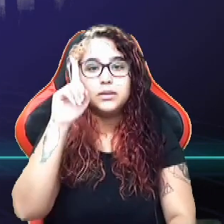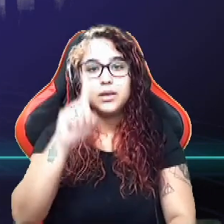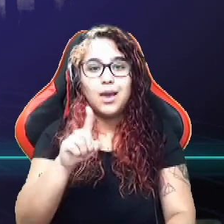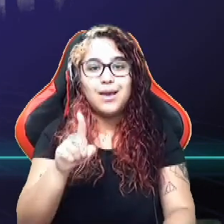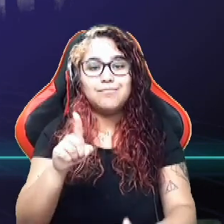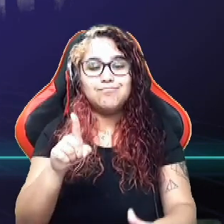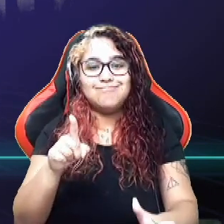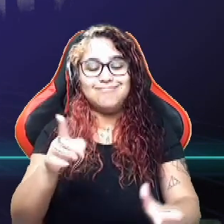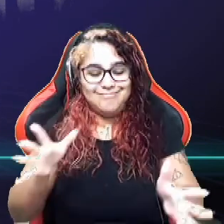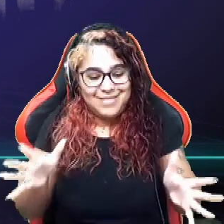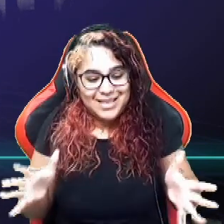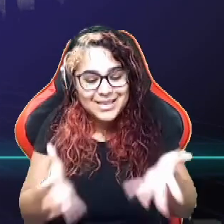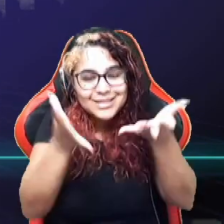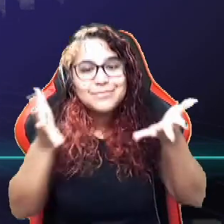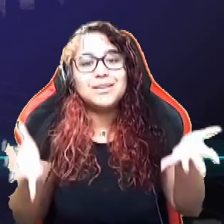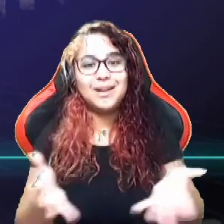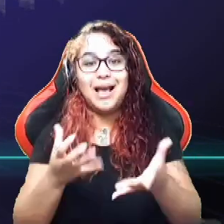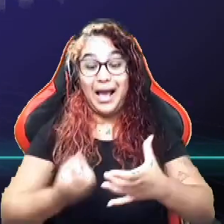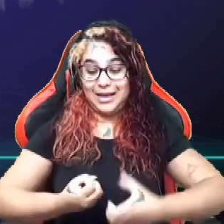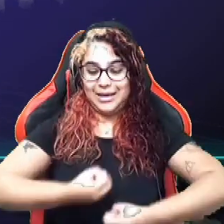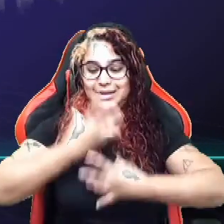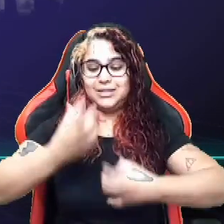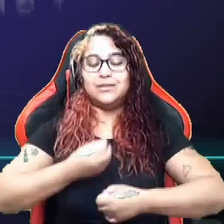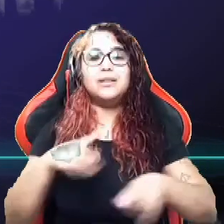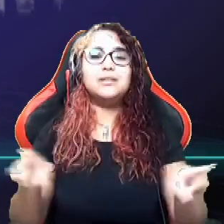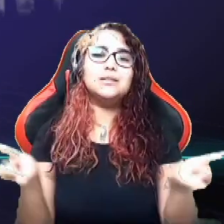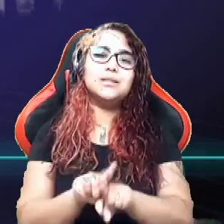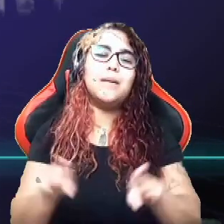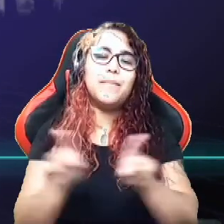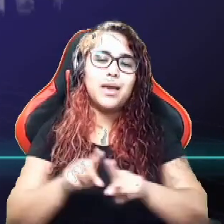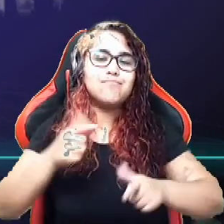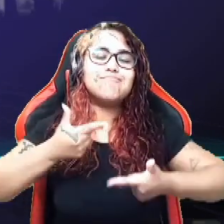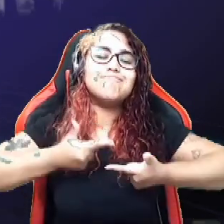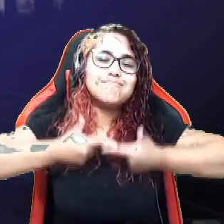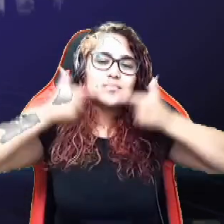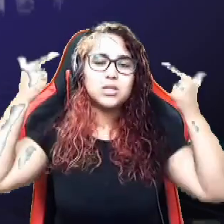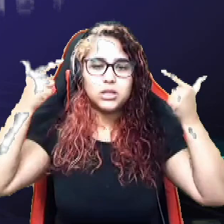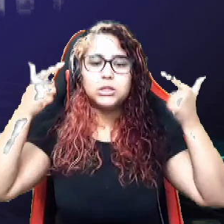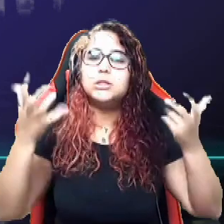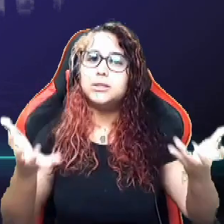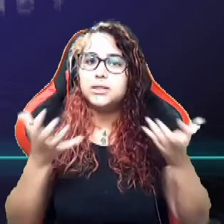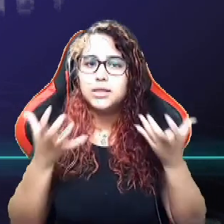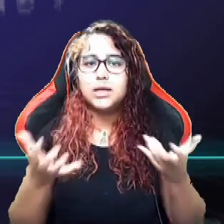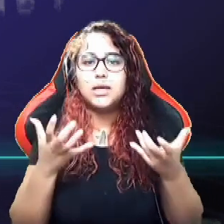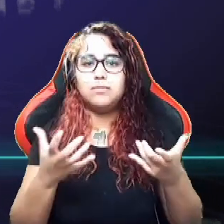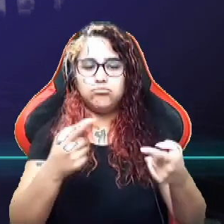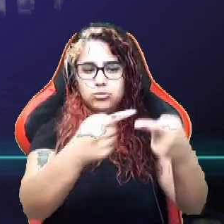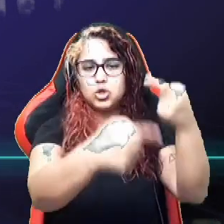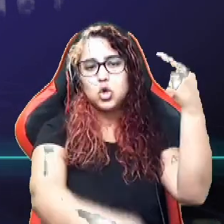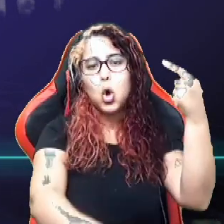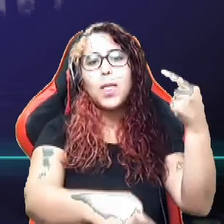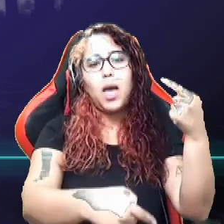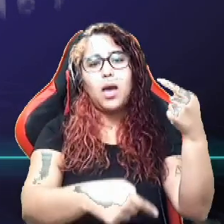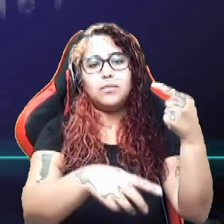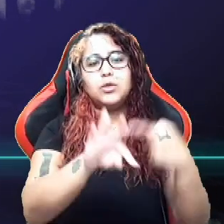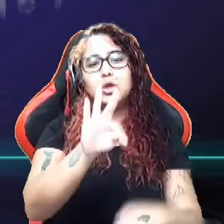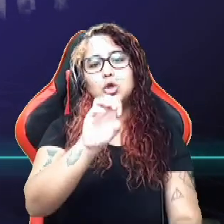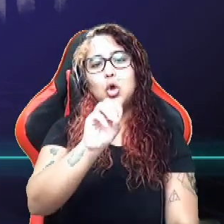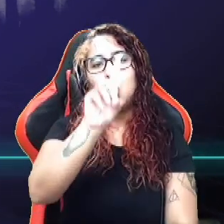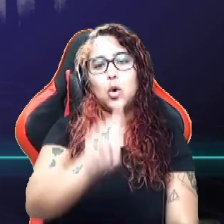One of our mottos is to inspire creativity and bring joy to people. So we're always going to fight toxicity because we know that always